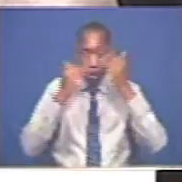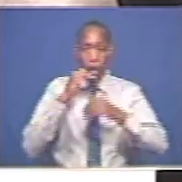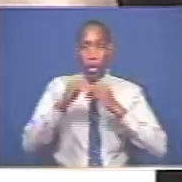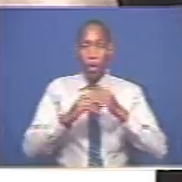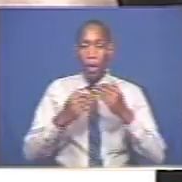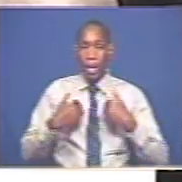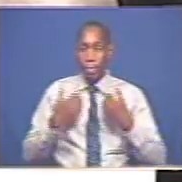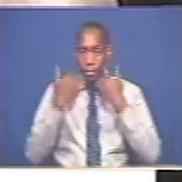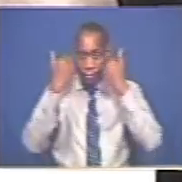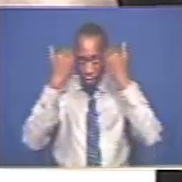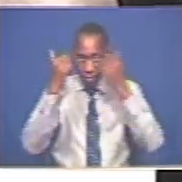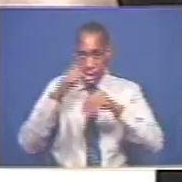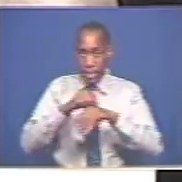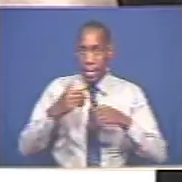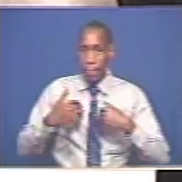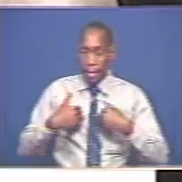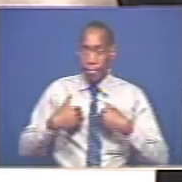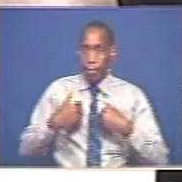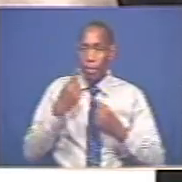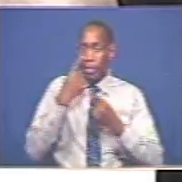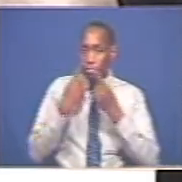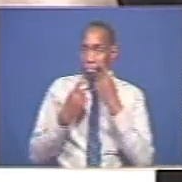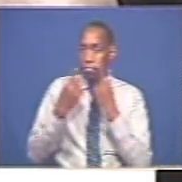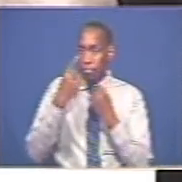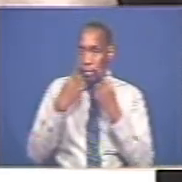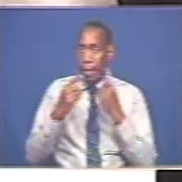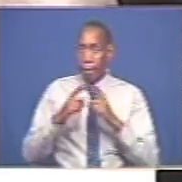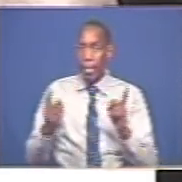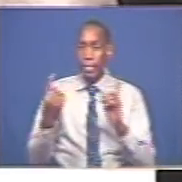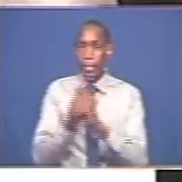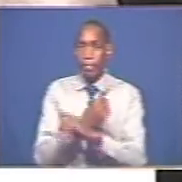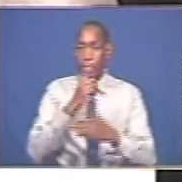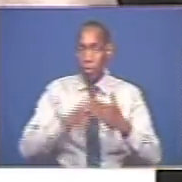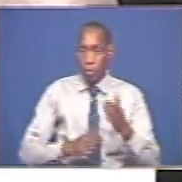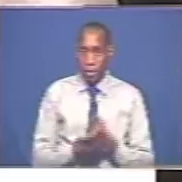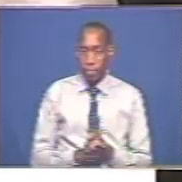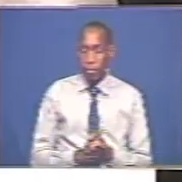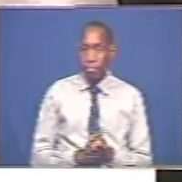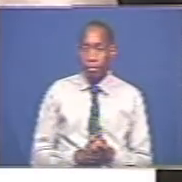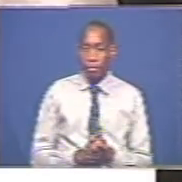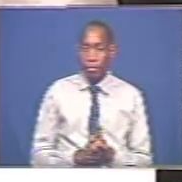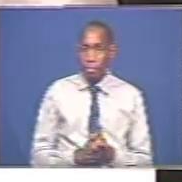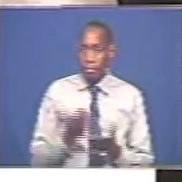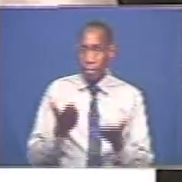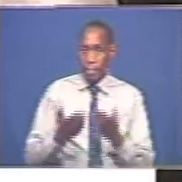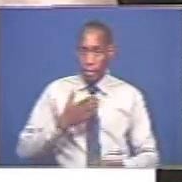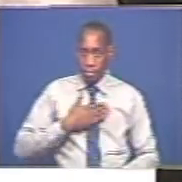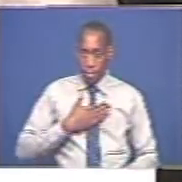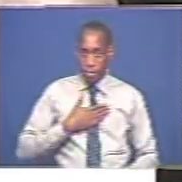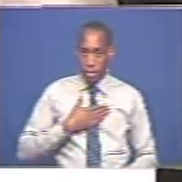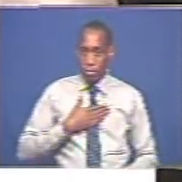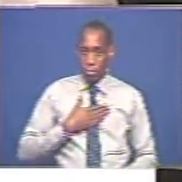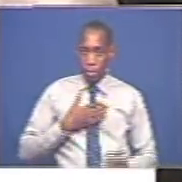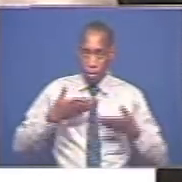depressed when we go through a moment of grief. But what you make the difference is that I may not genetically have been